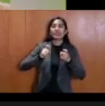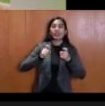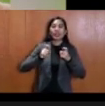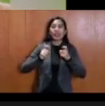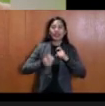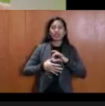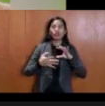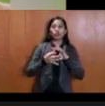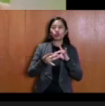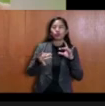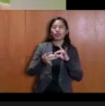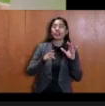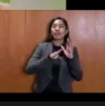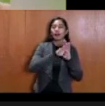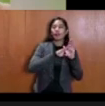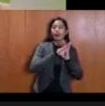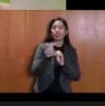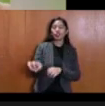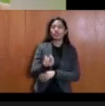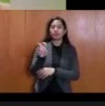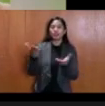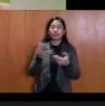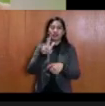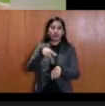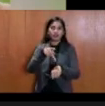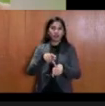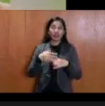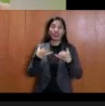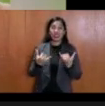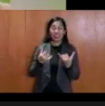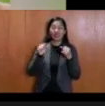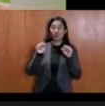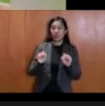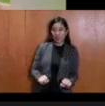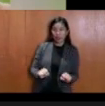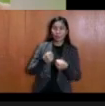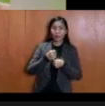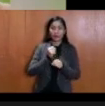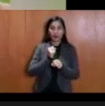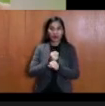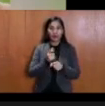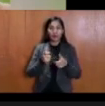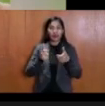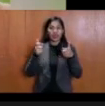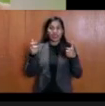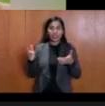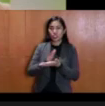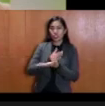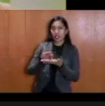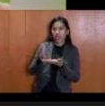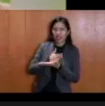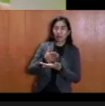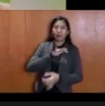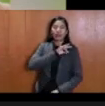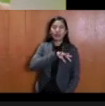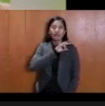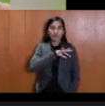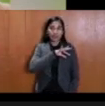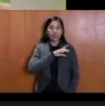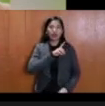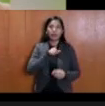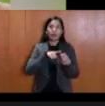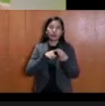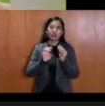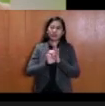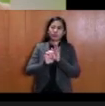development in the country. That with this transition, we can actually get a bigger share of the pie in terms of the